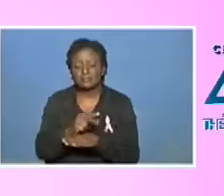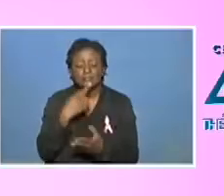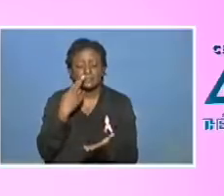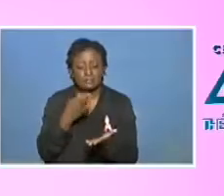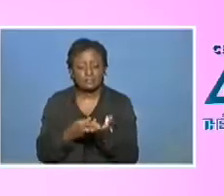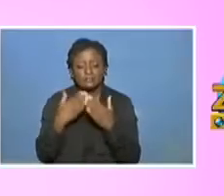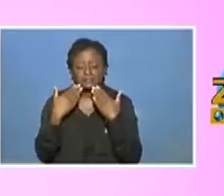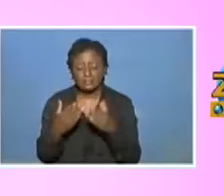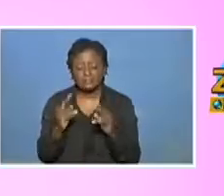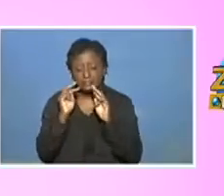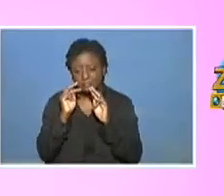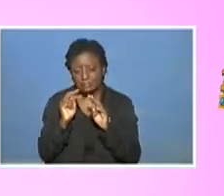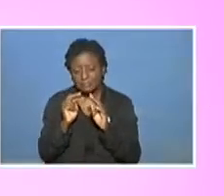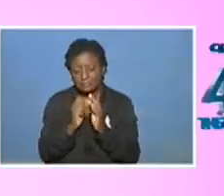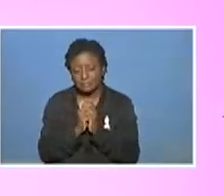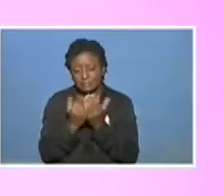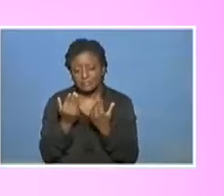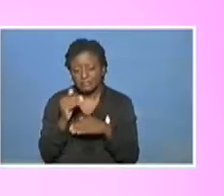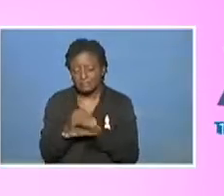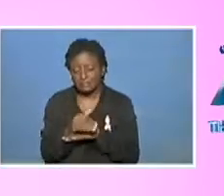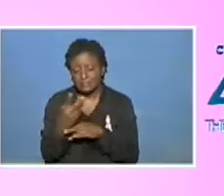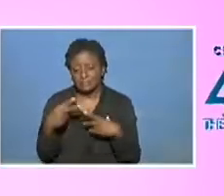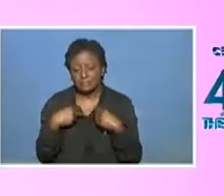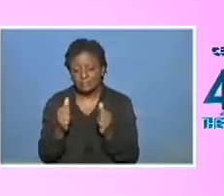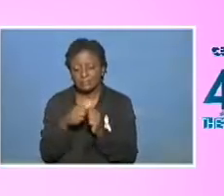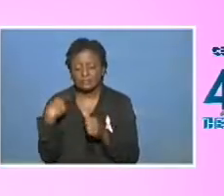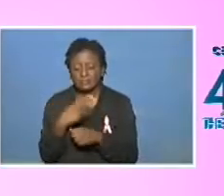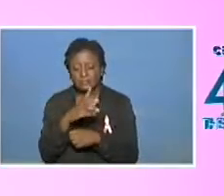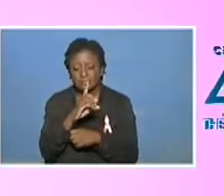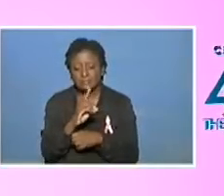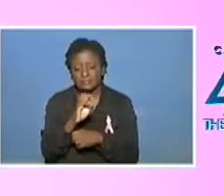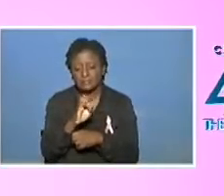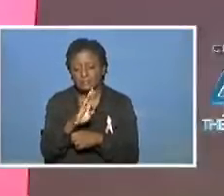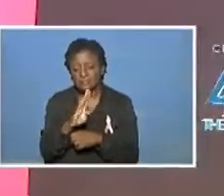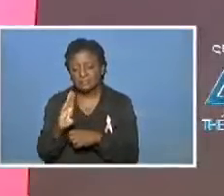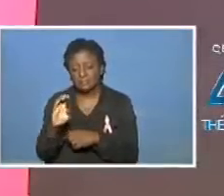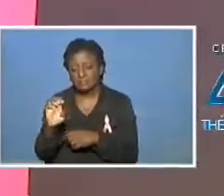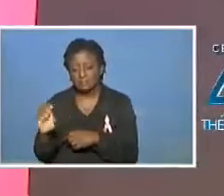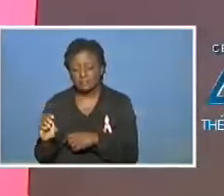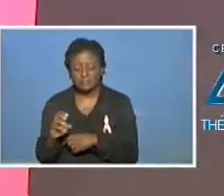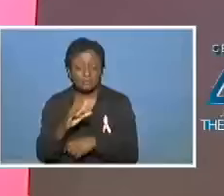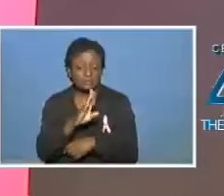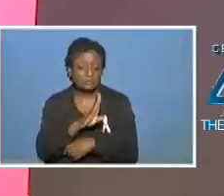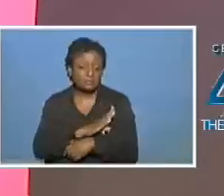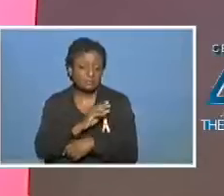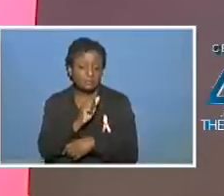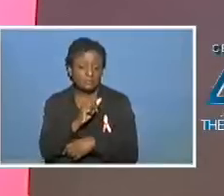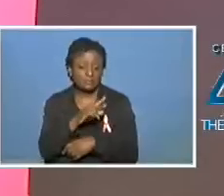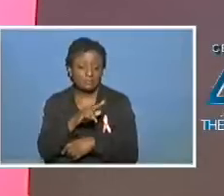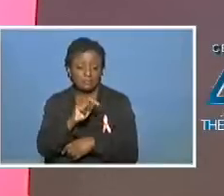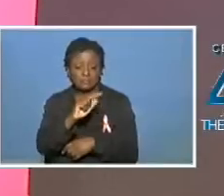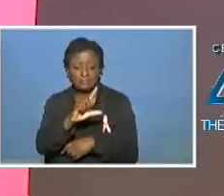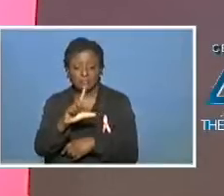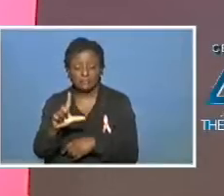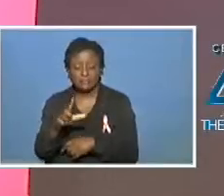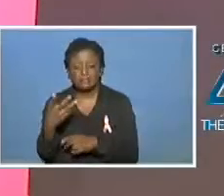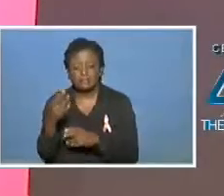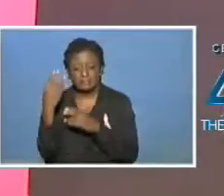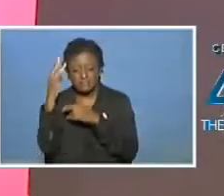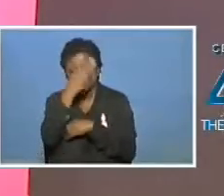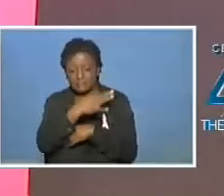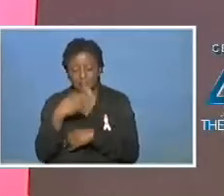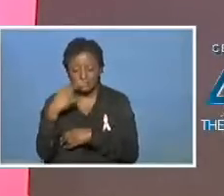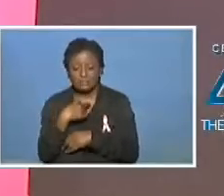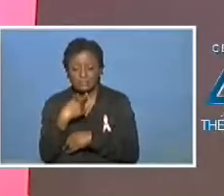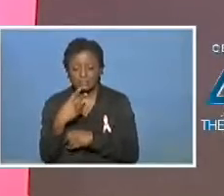Report. Thanks for tuning in. Tonight, we have with us Debbie Bartlett, the face, the voice of ZNS for many years.